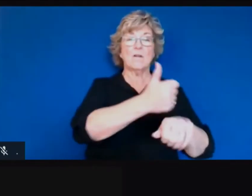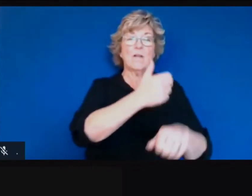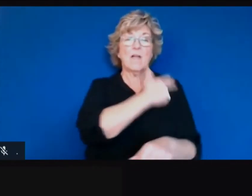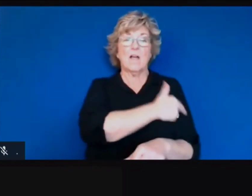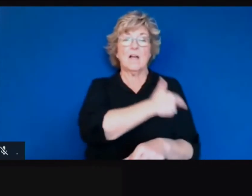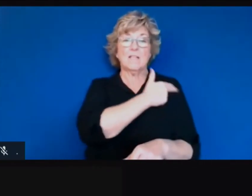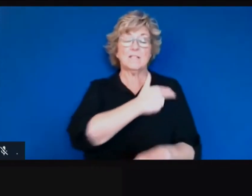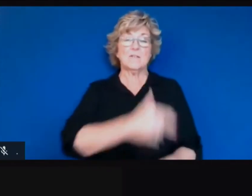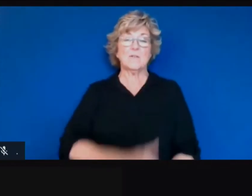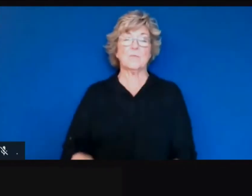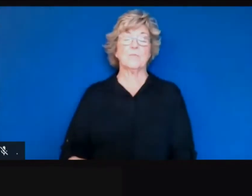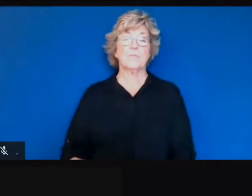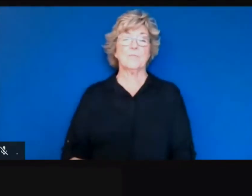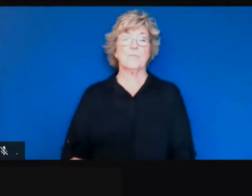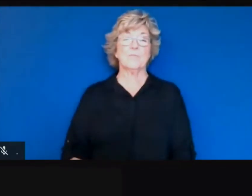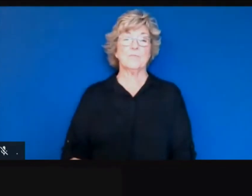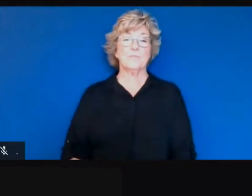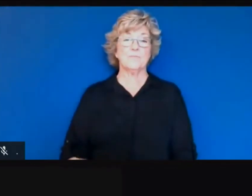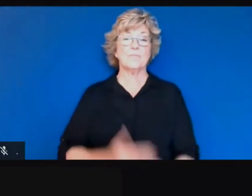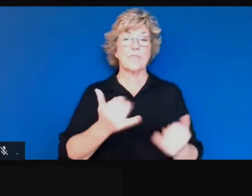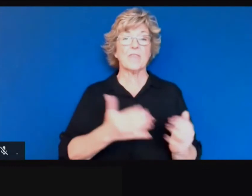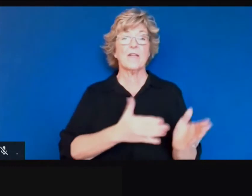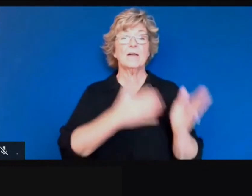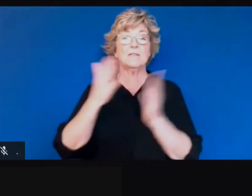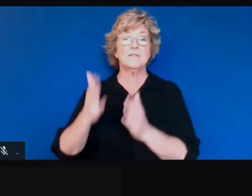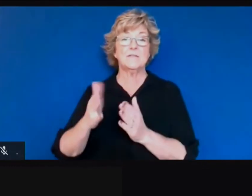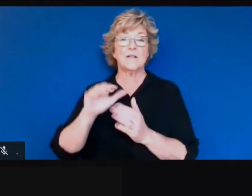Dustin Gardner, SF Chronicle.